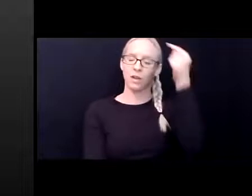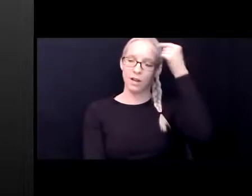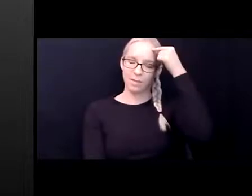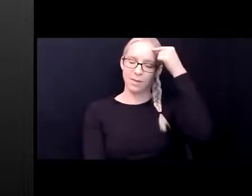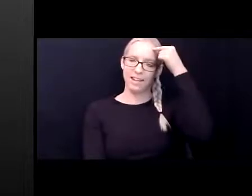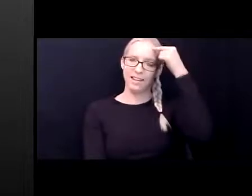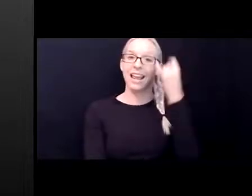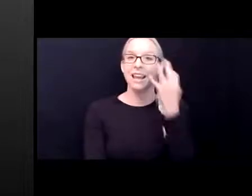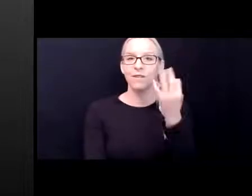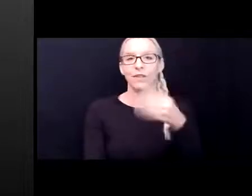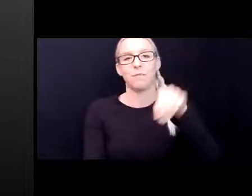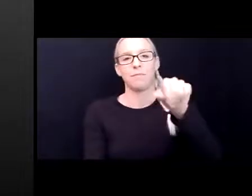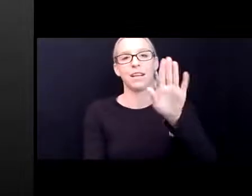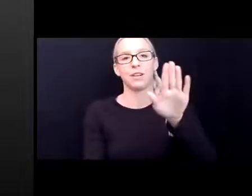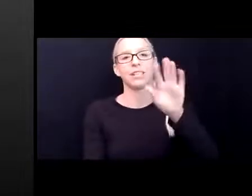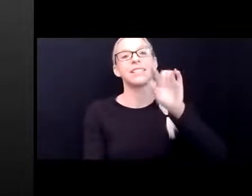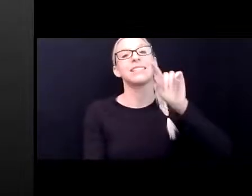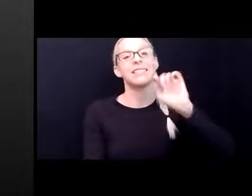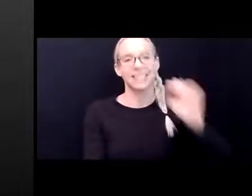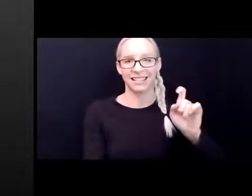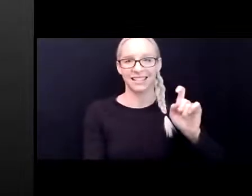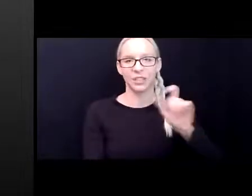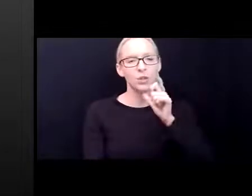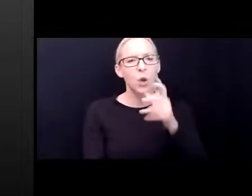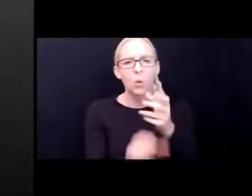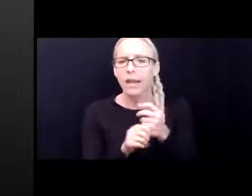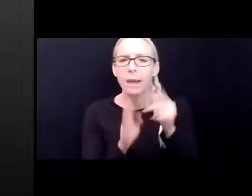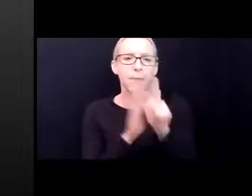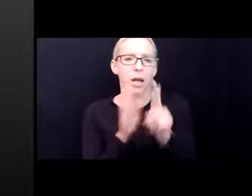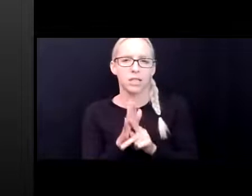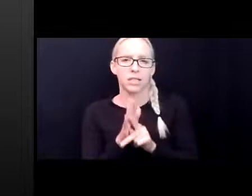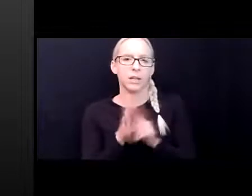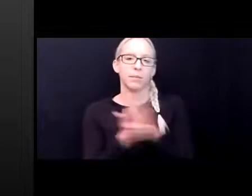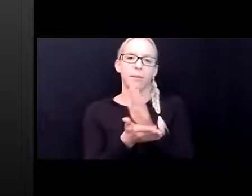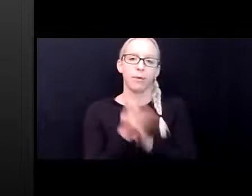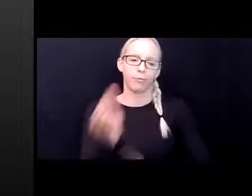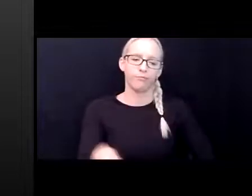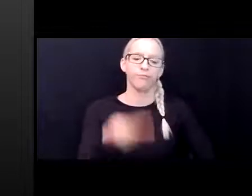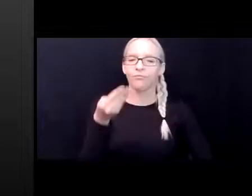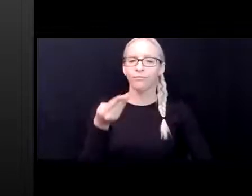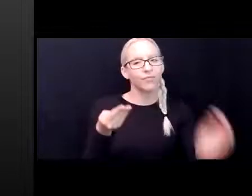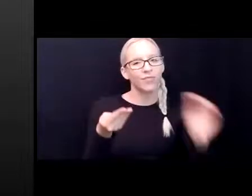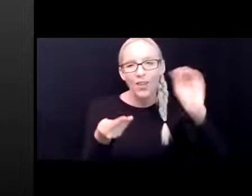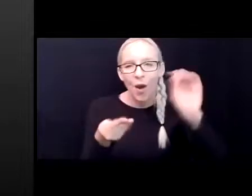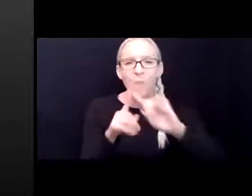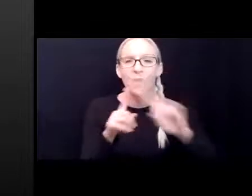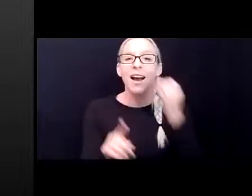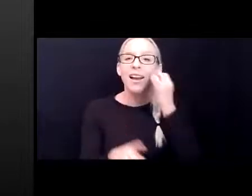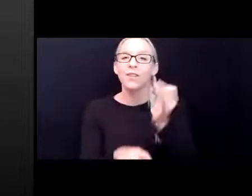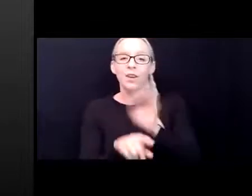pay our taxes. We don't ever get a policy or we don't get anything in writing about it. But if we have worked and paid into that system, we